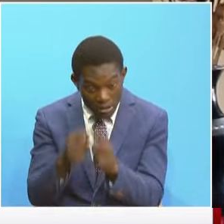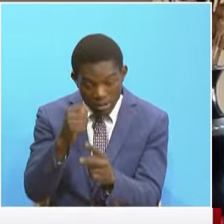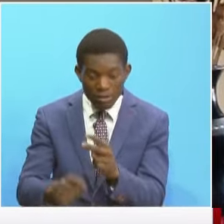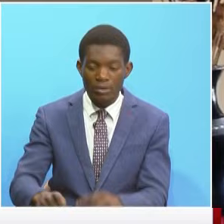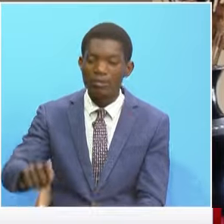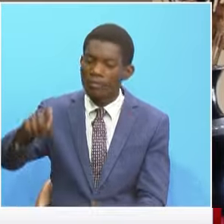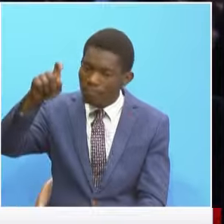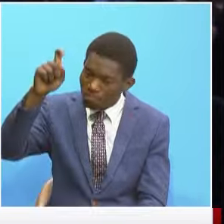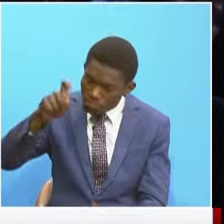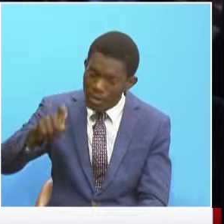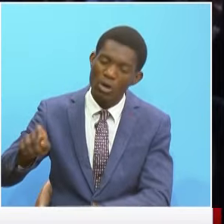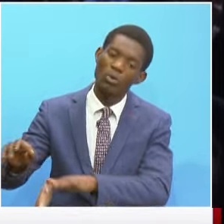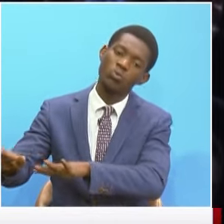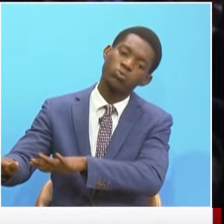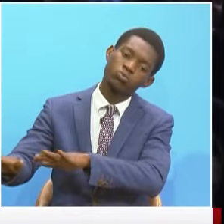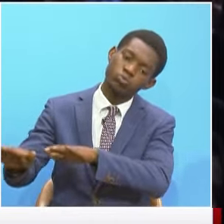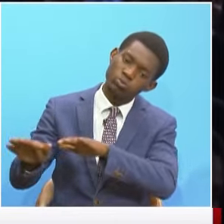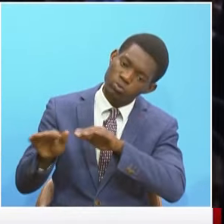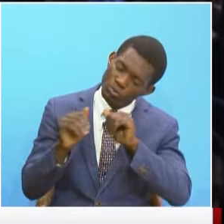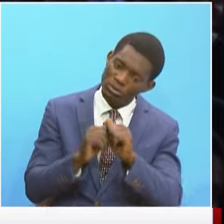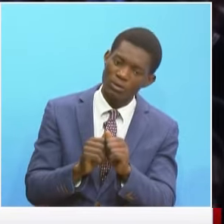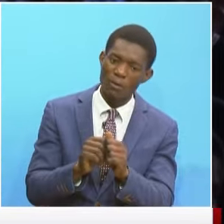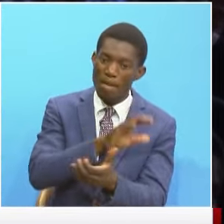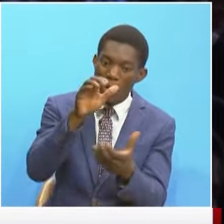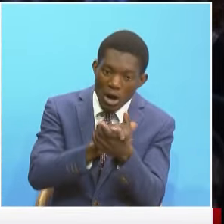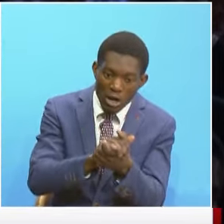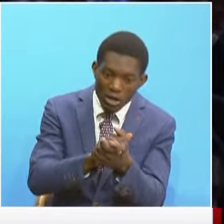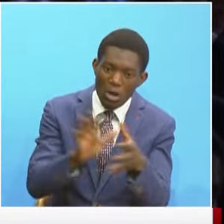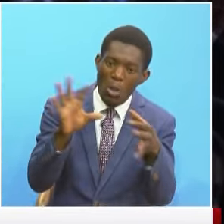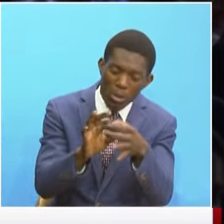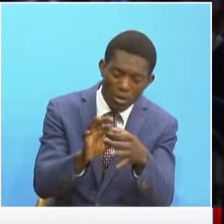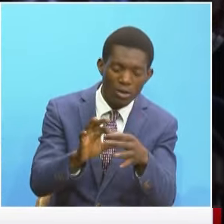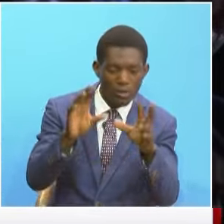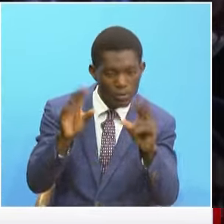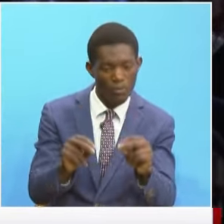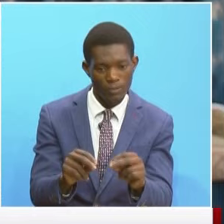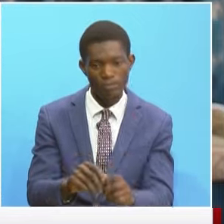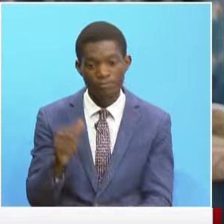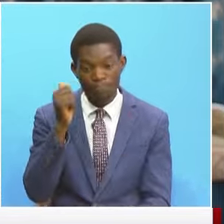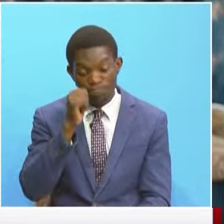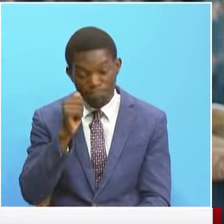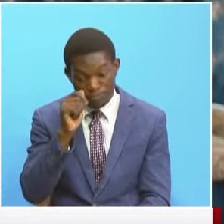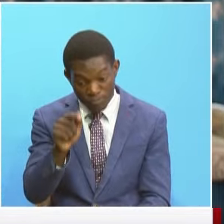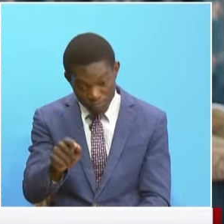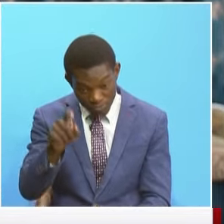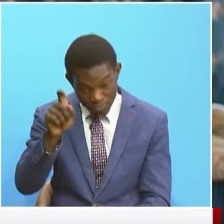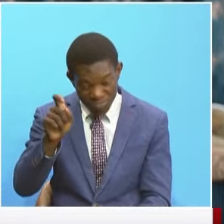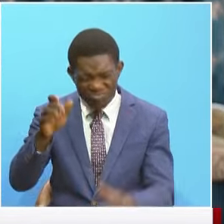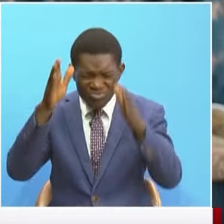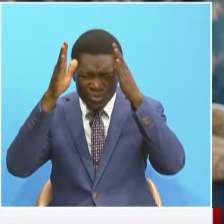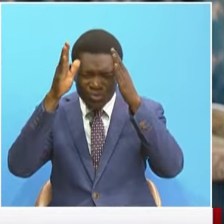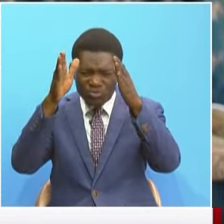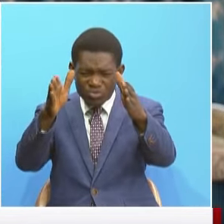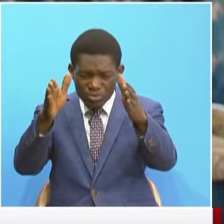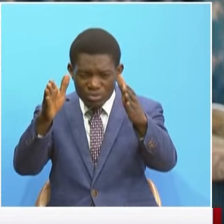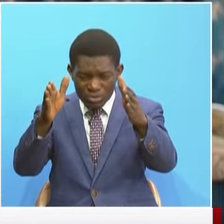go into any marriages. Be focused, know what you want to be in future. You have the power within your